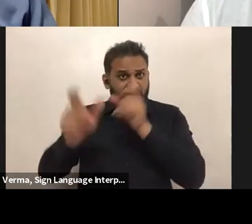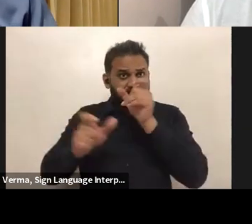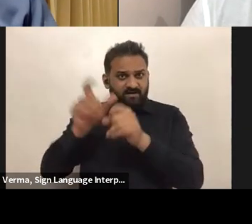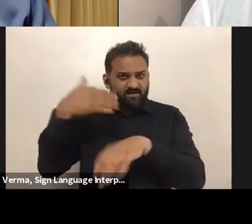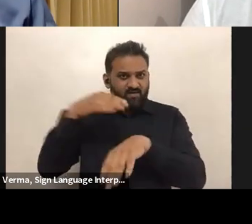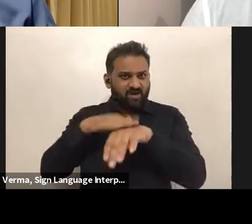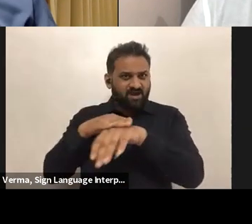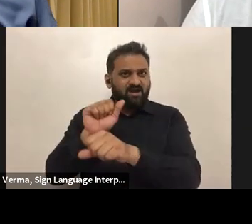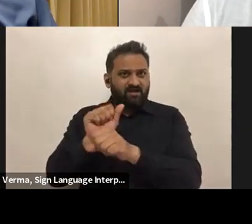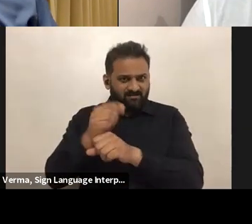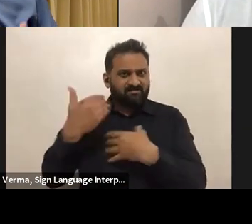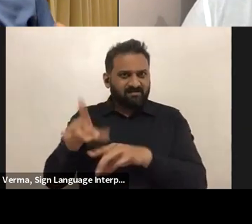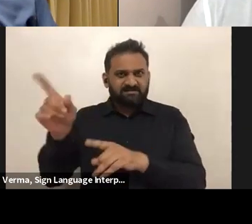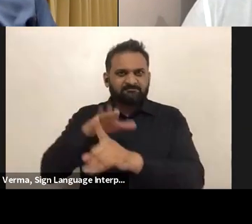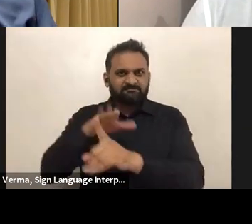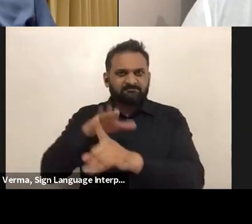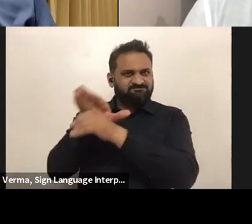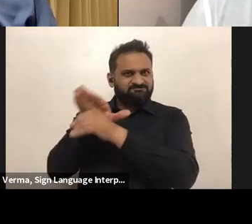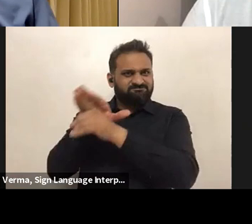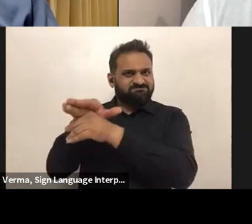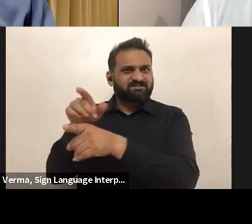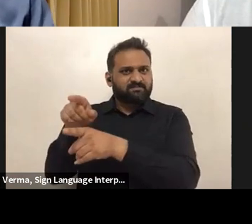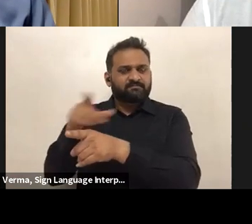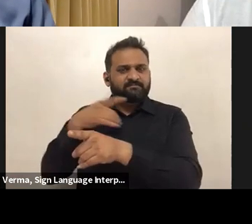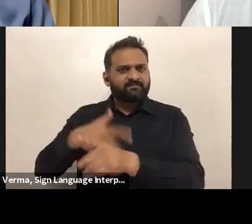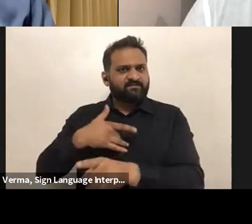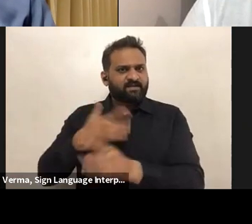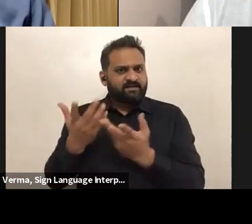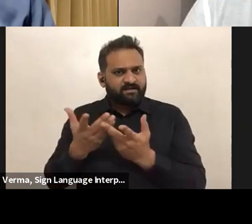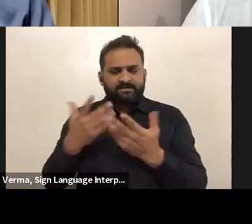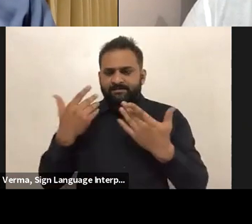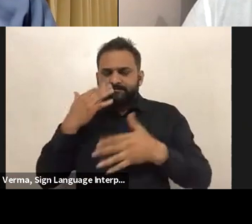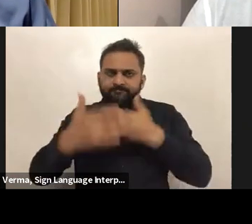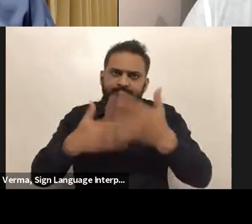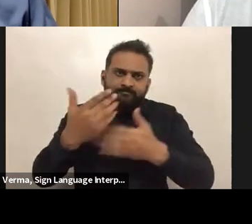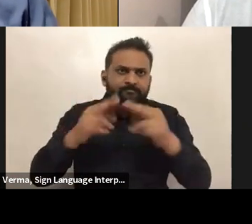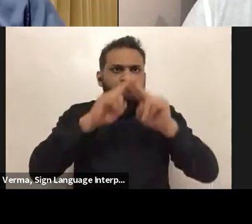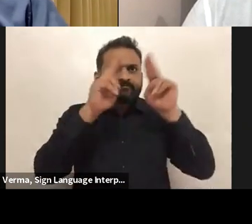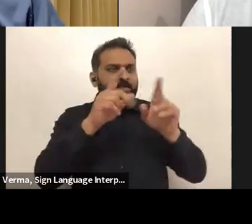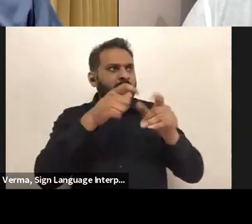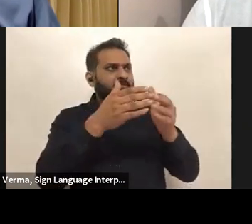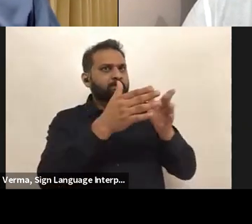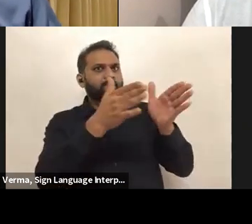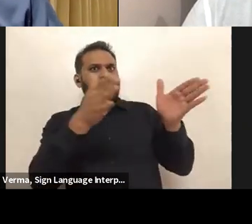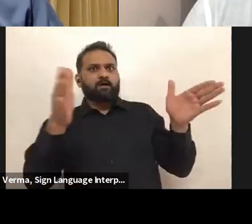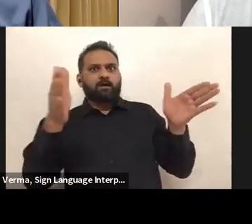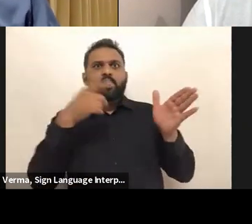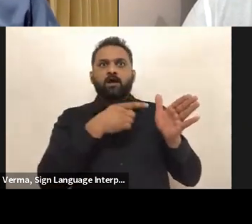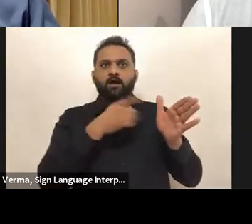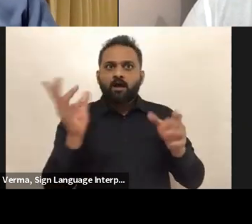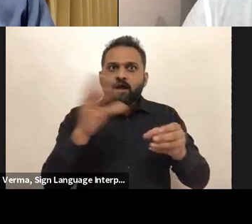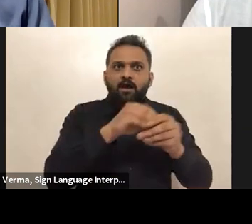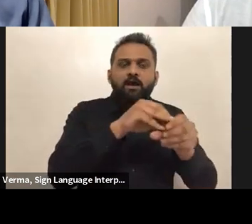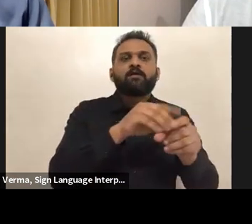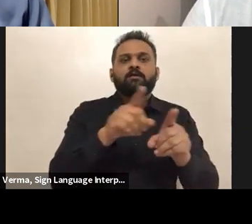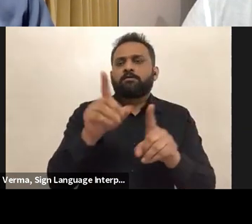of discrimination and then you found some more openness in an international community. If I have that right, please affirm. If I have it